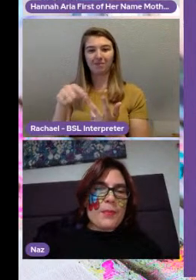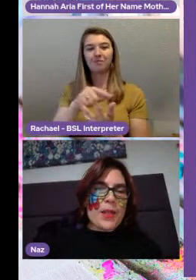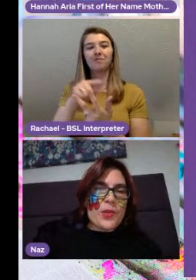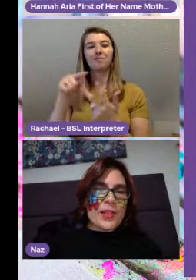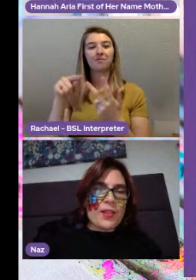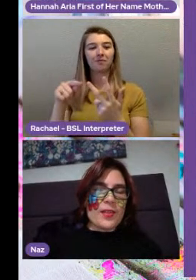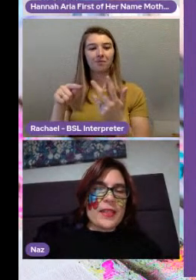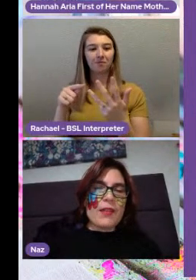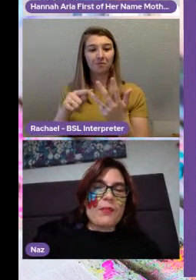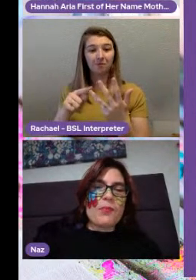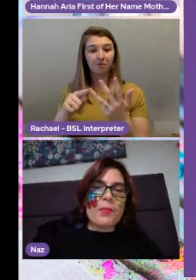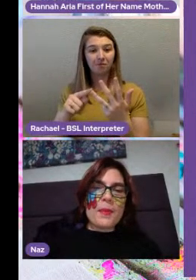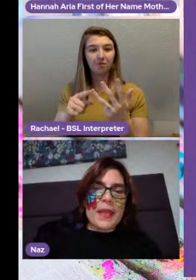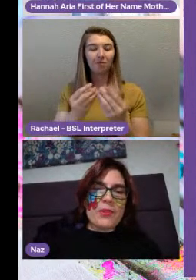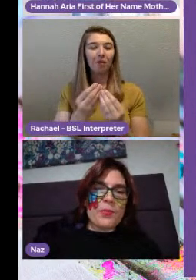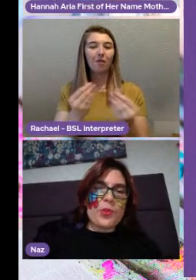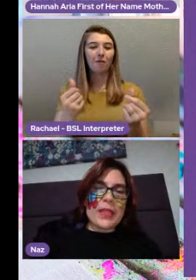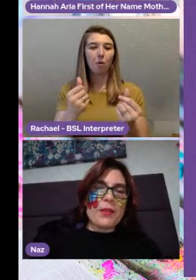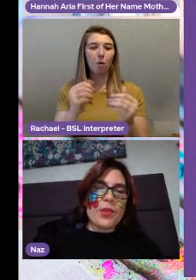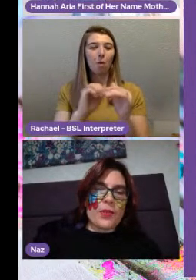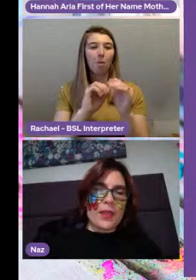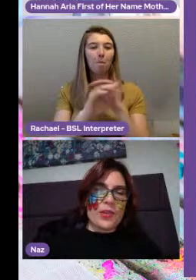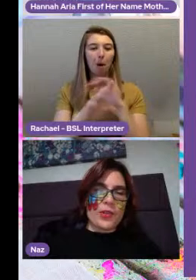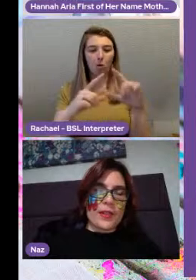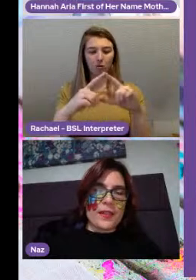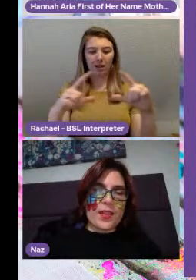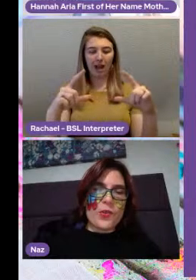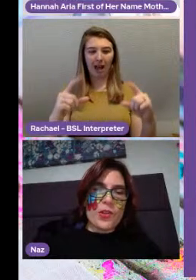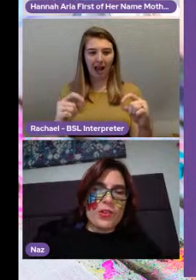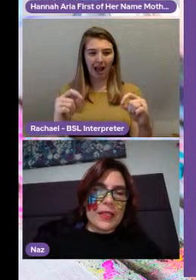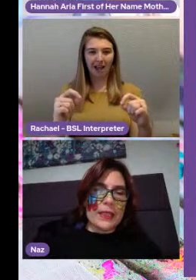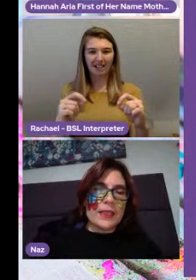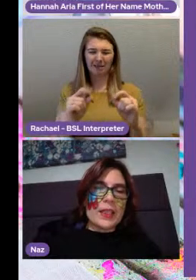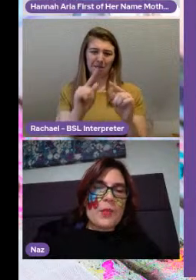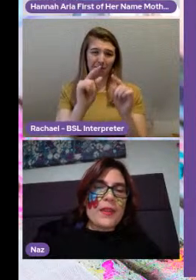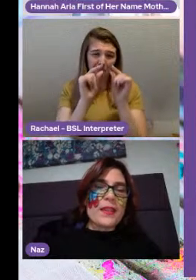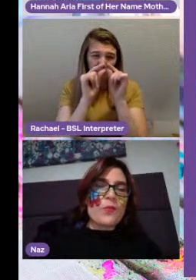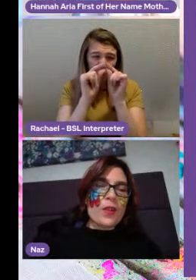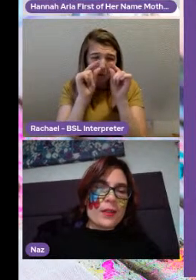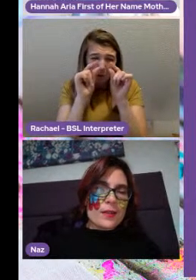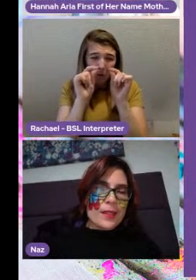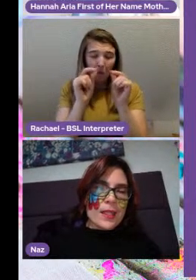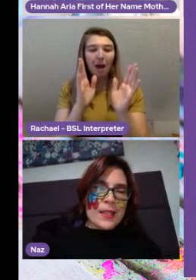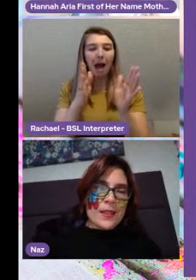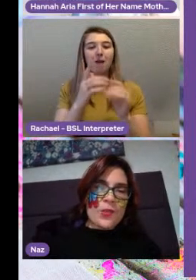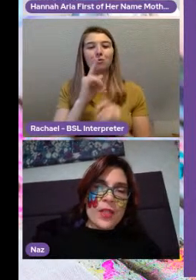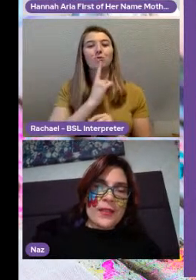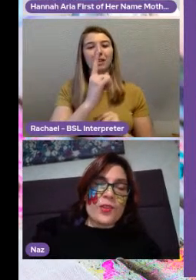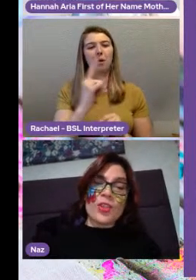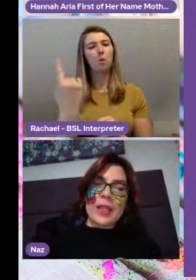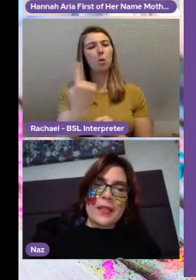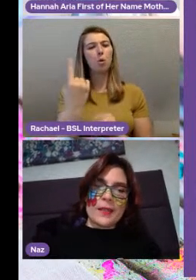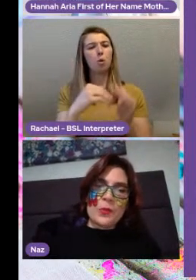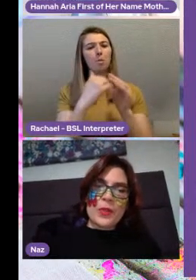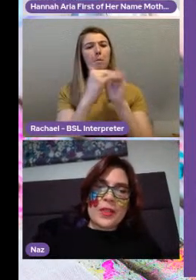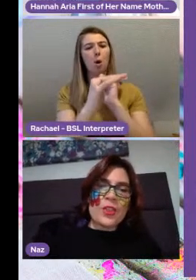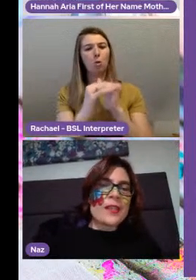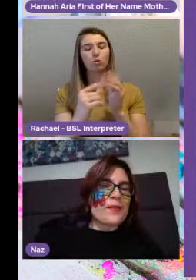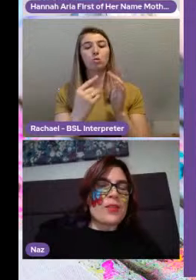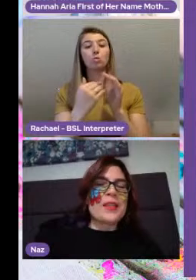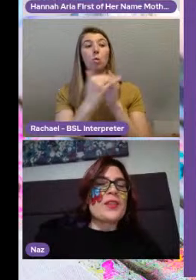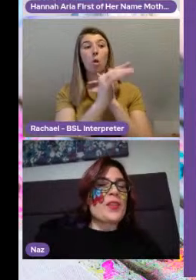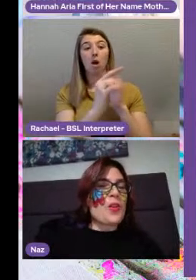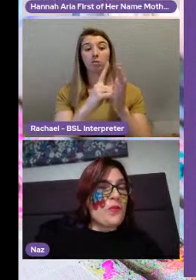There's a couple of postcards. Now, I probably have to point out who they're to because they're so tiny. But there's one that is addressed to Jaden and